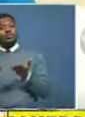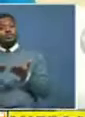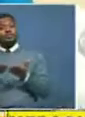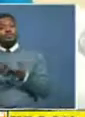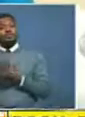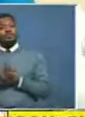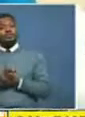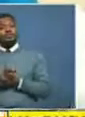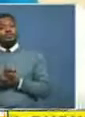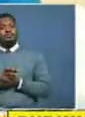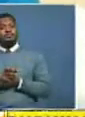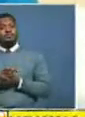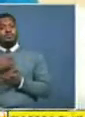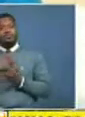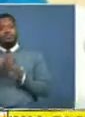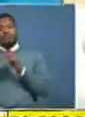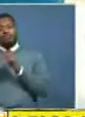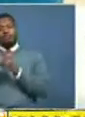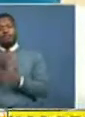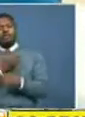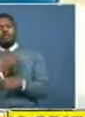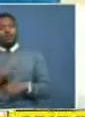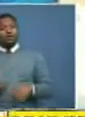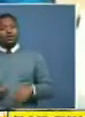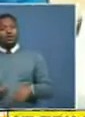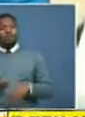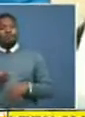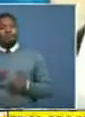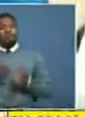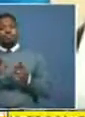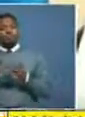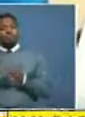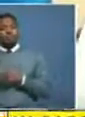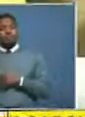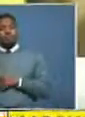I've had engagement with the chiefs and accordingly informed them.